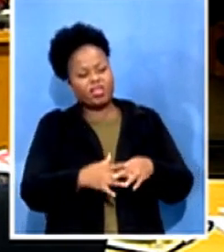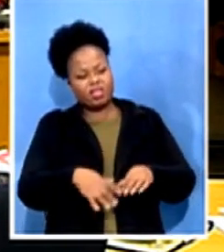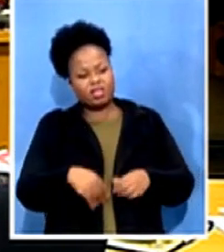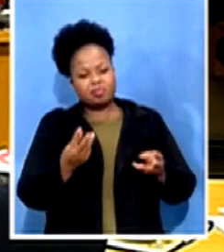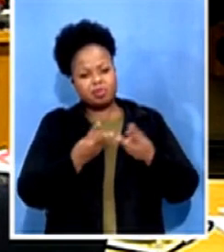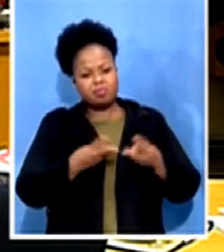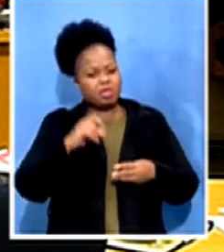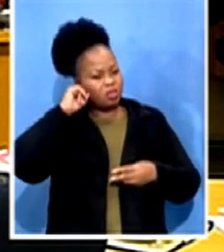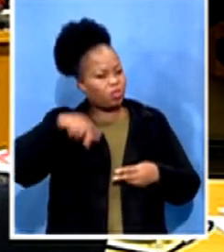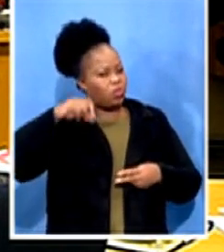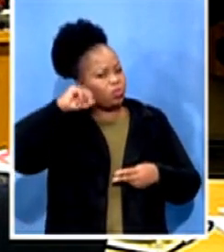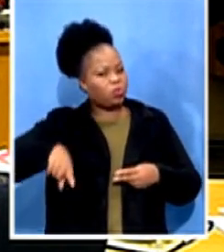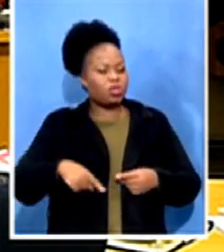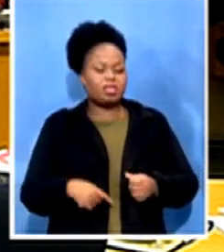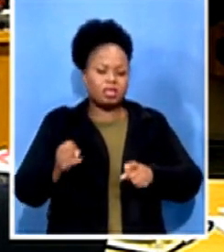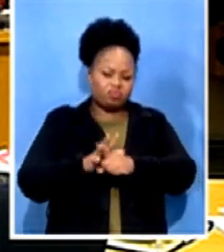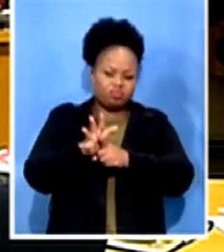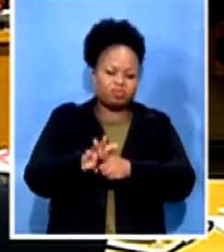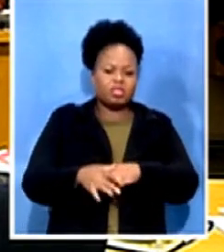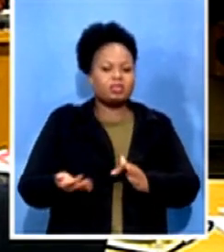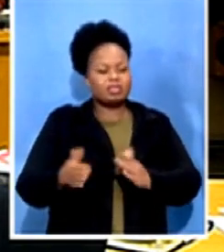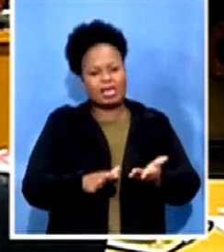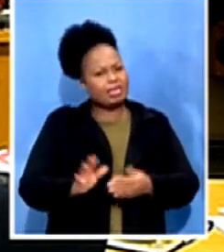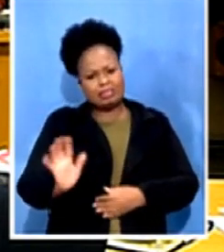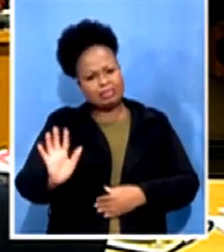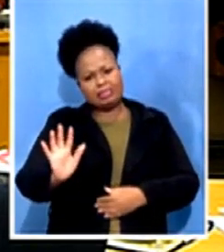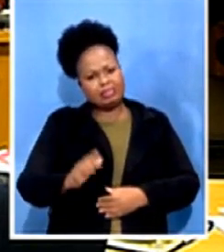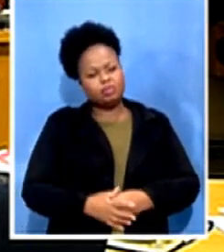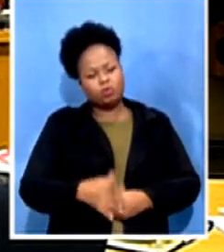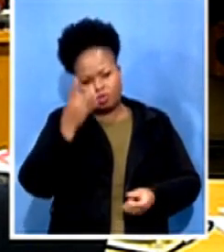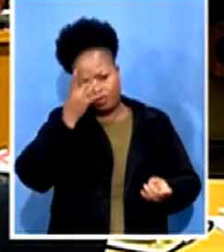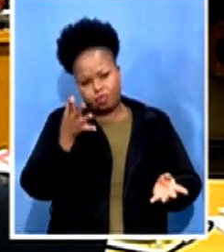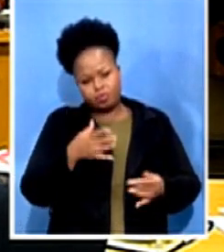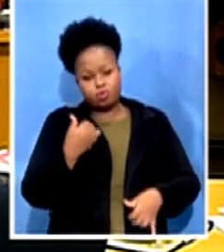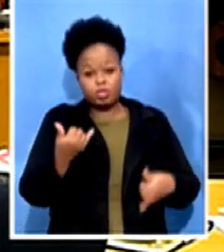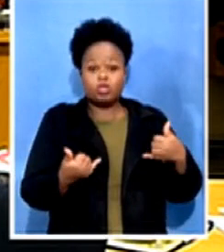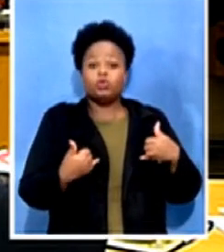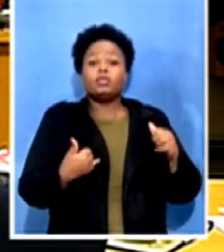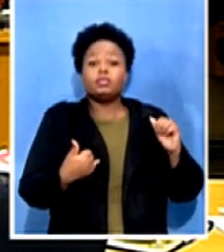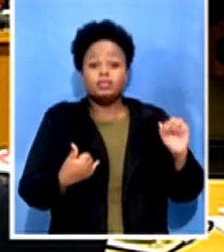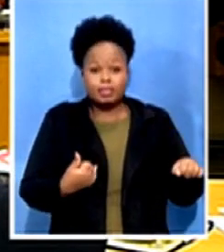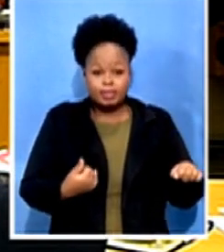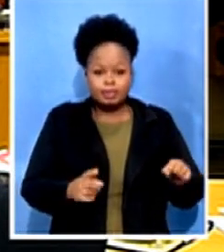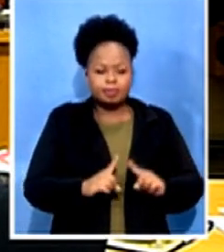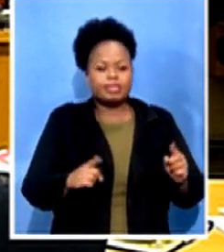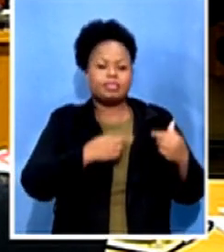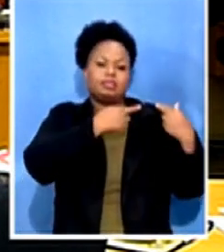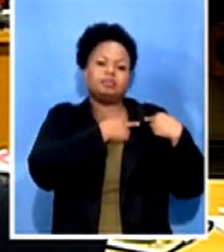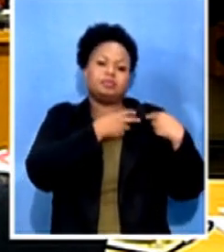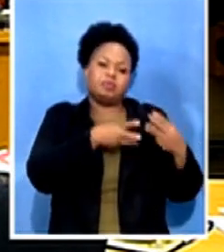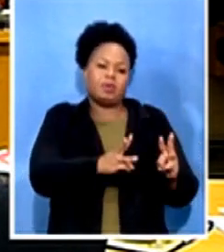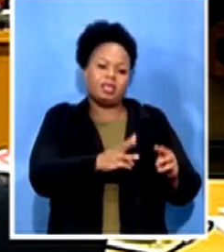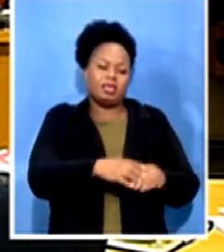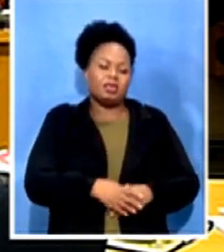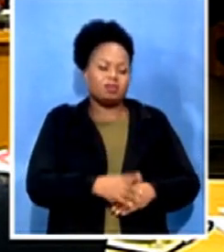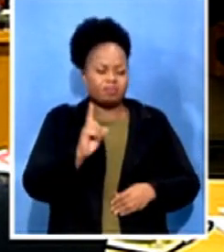lives. That must be our message. Enjoy yourself, yes, but let's enjoy with restraint. We cannot enjoy